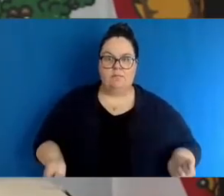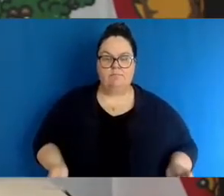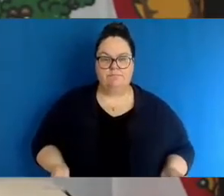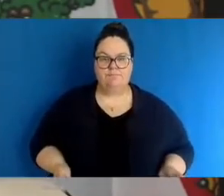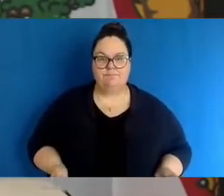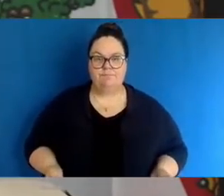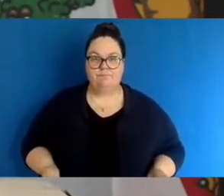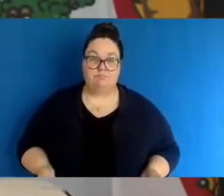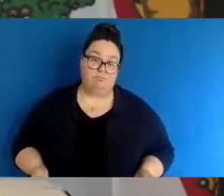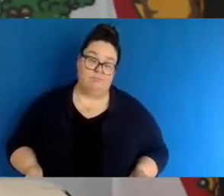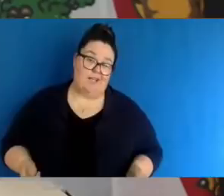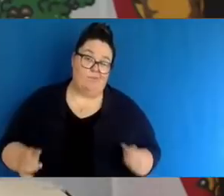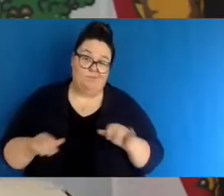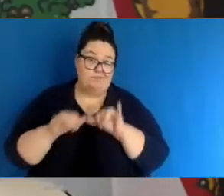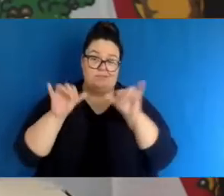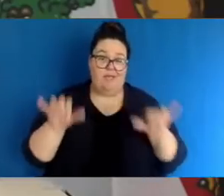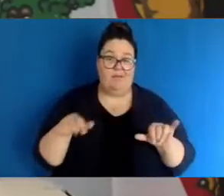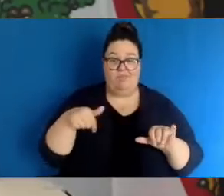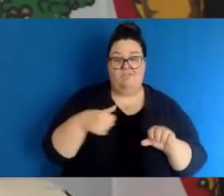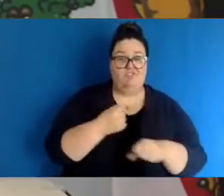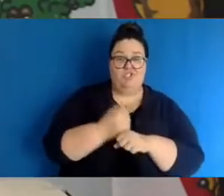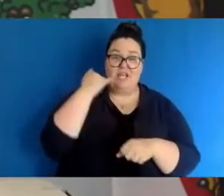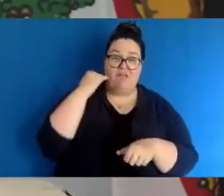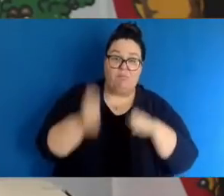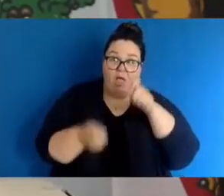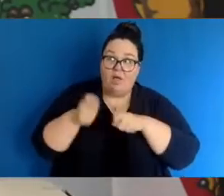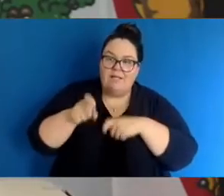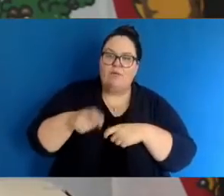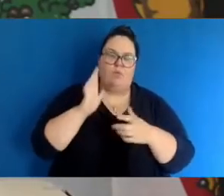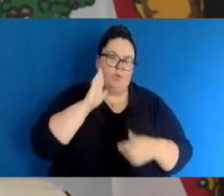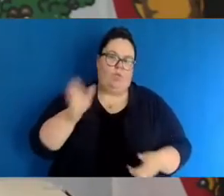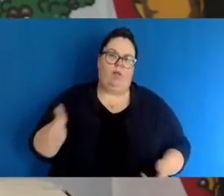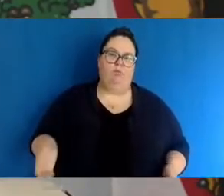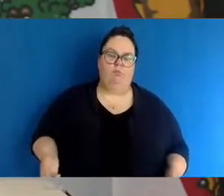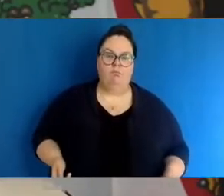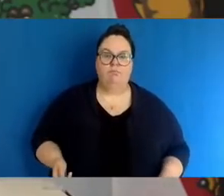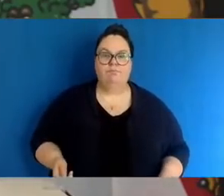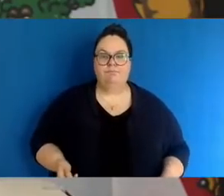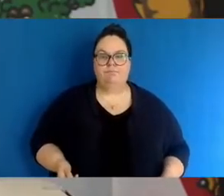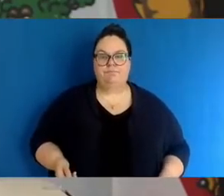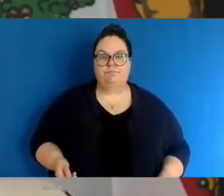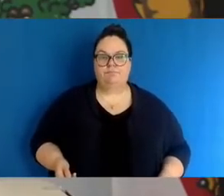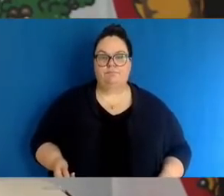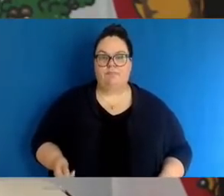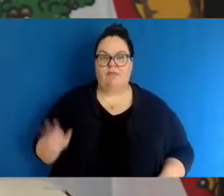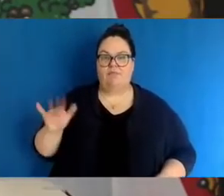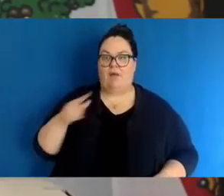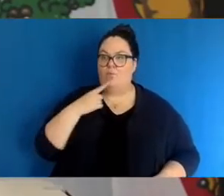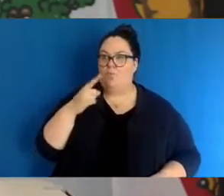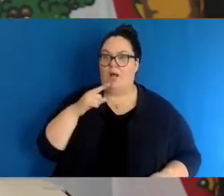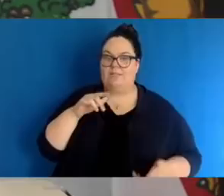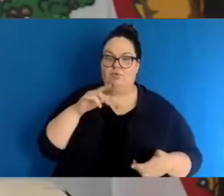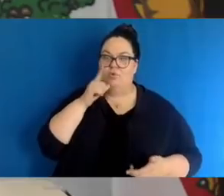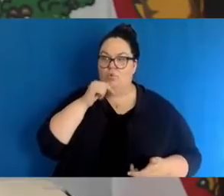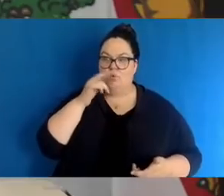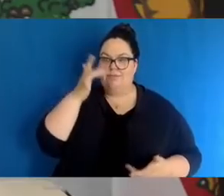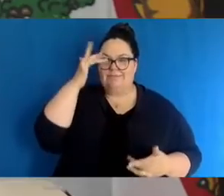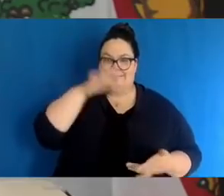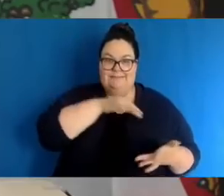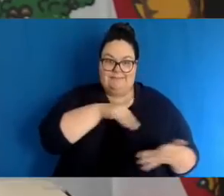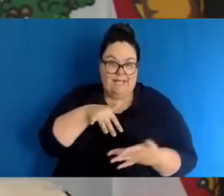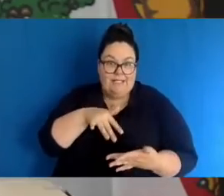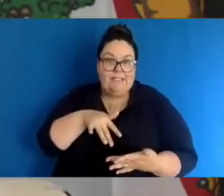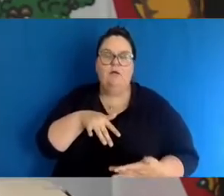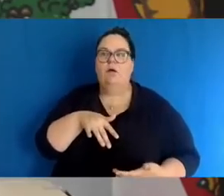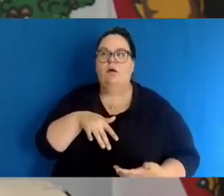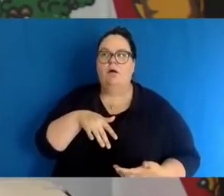heads, and it will be the same for this here. But, I'd say to that epidemiologist, we are confident in our plan, but it's also